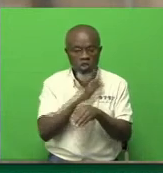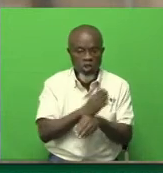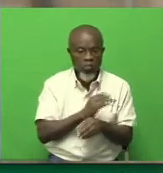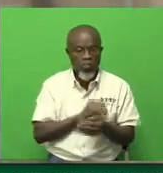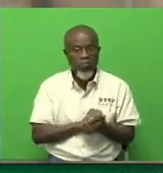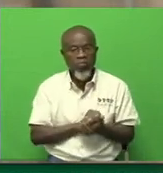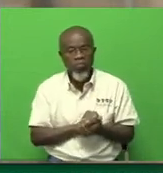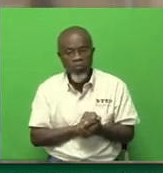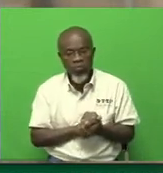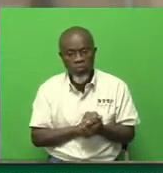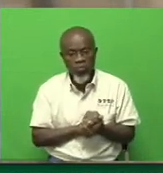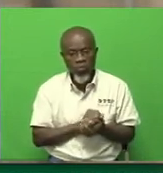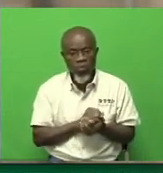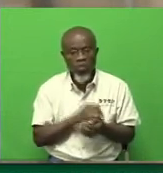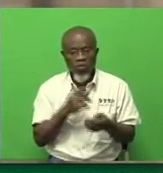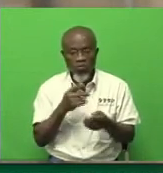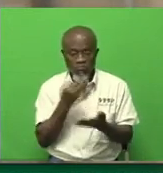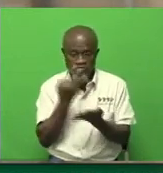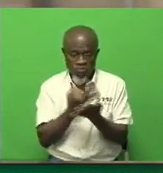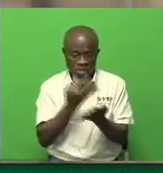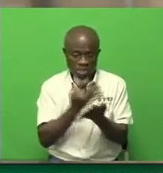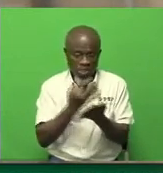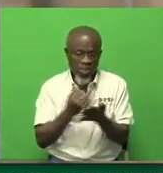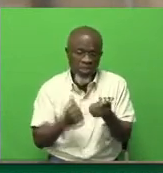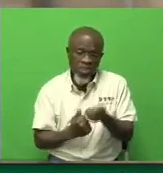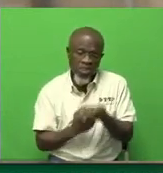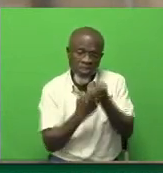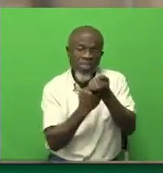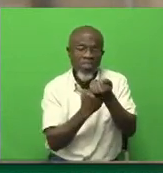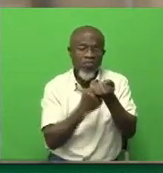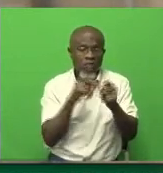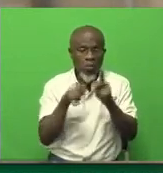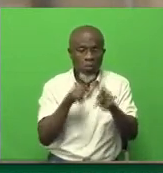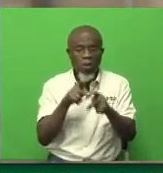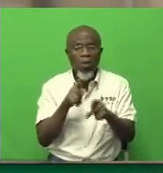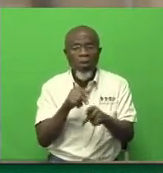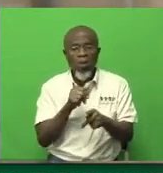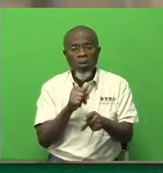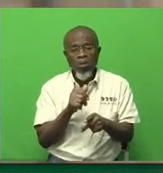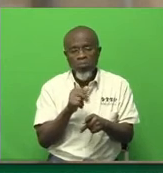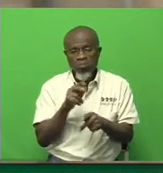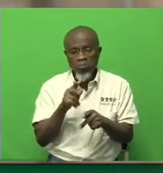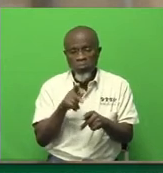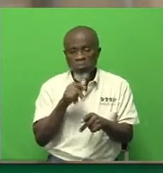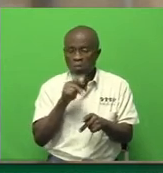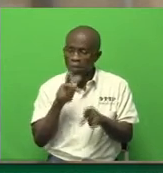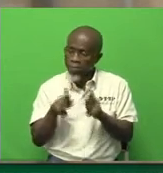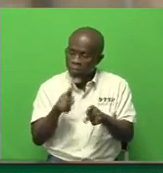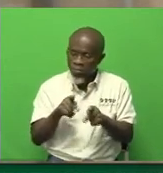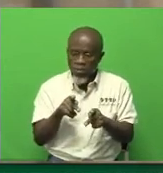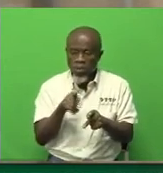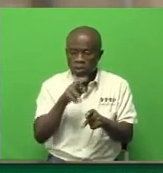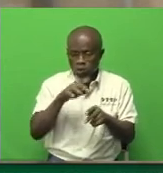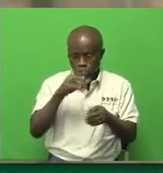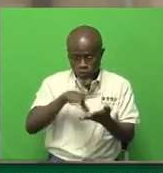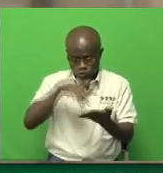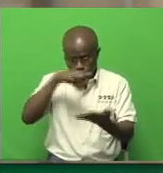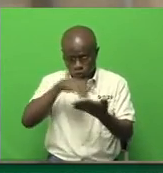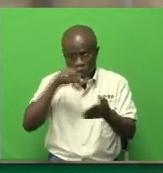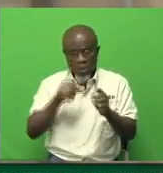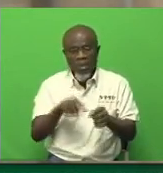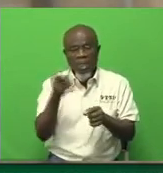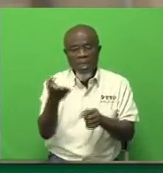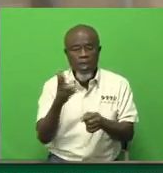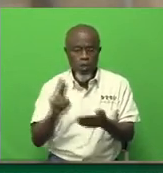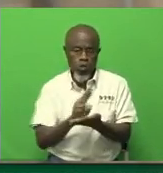taxi operators financial assistance for non-scholarship students staying at UE Credit Unions have been resourced